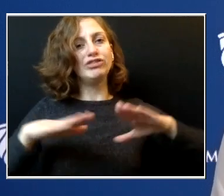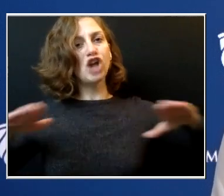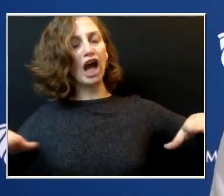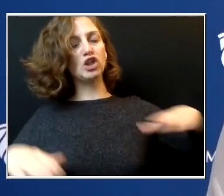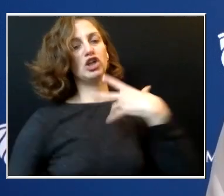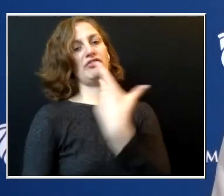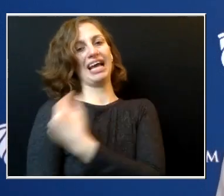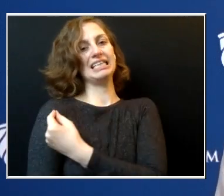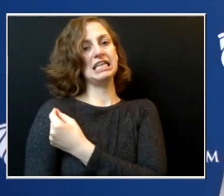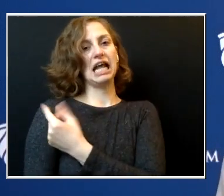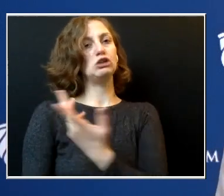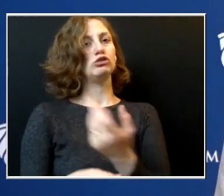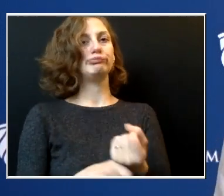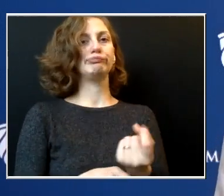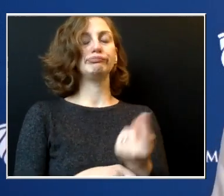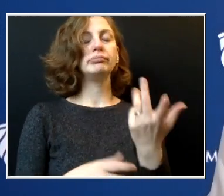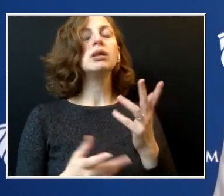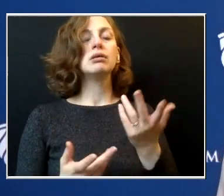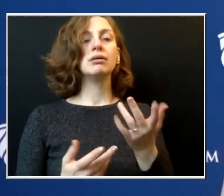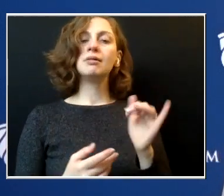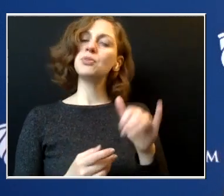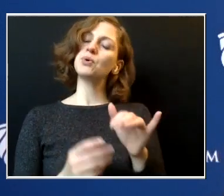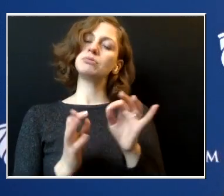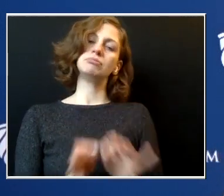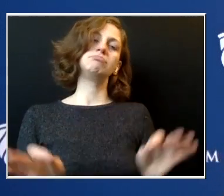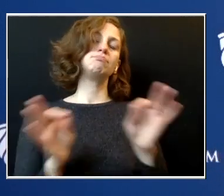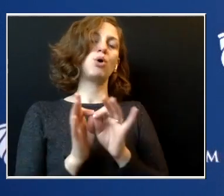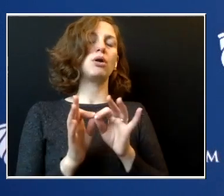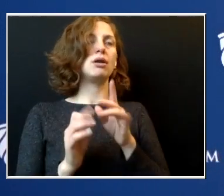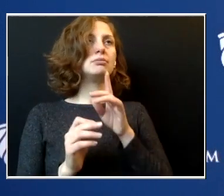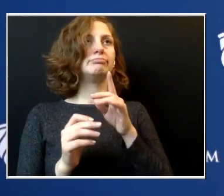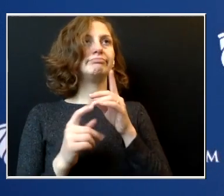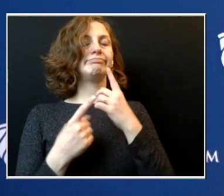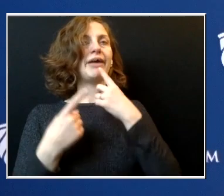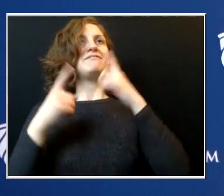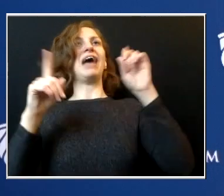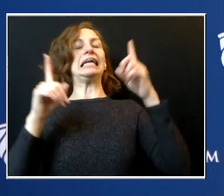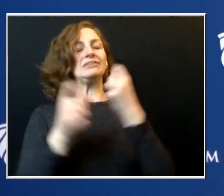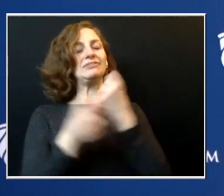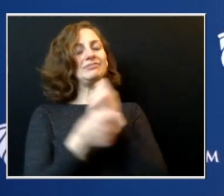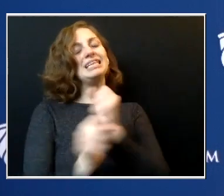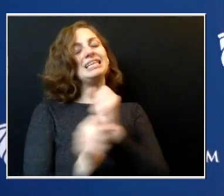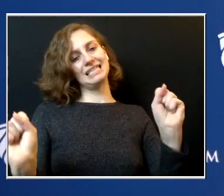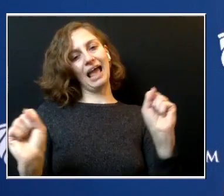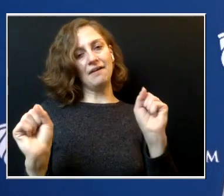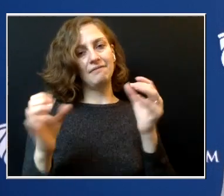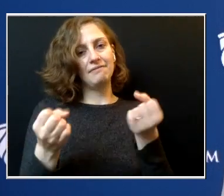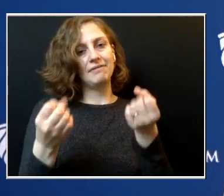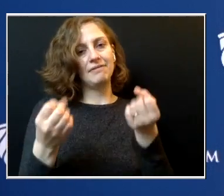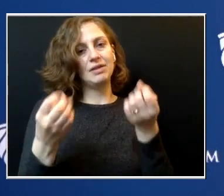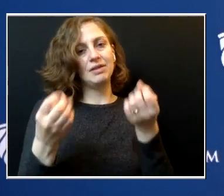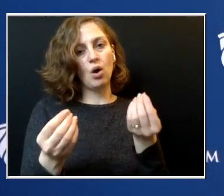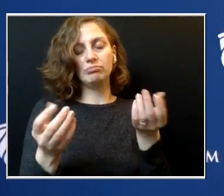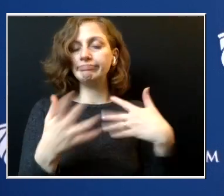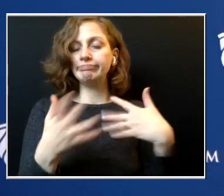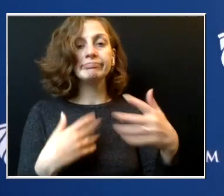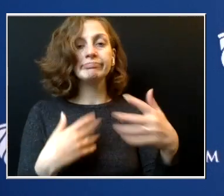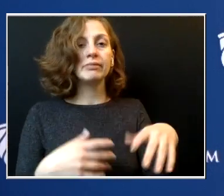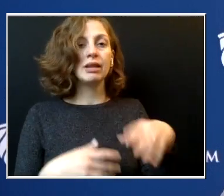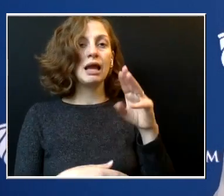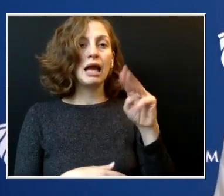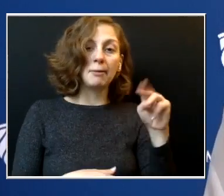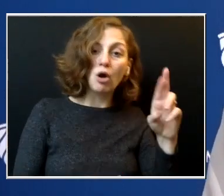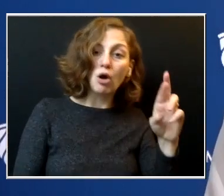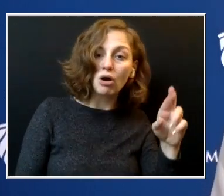your community and in your household. We just continue to promote that, whether it's measles, mumps, rubella vaccine or HPV